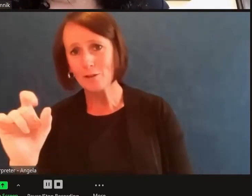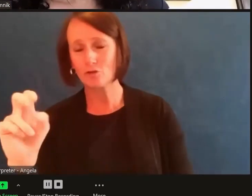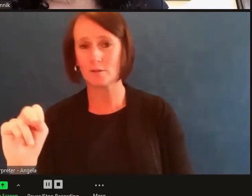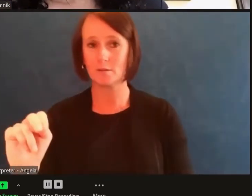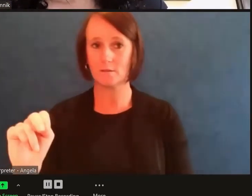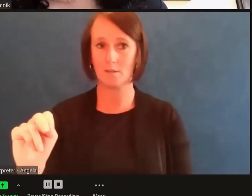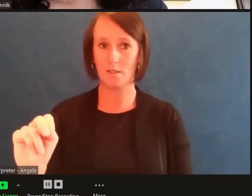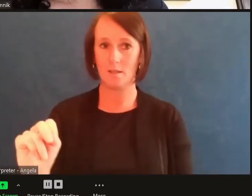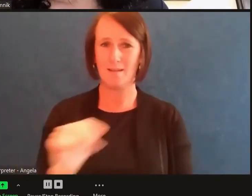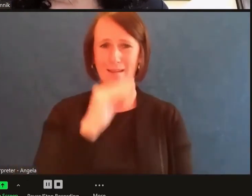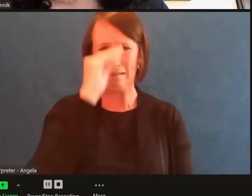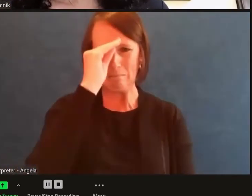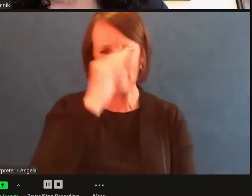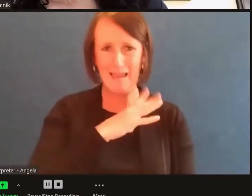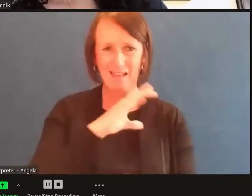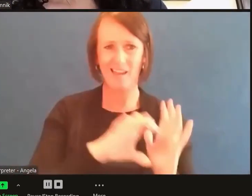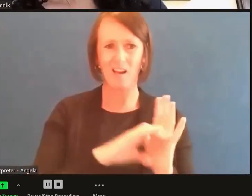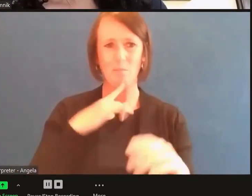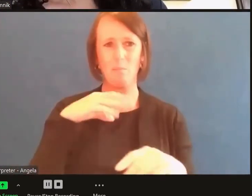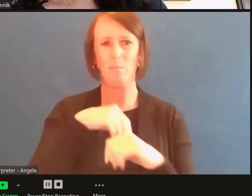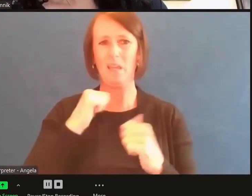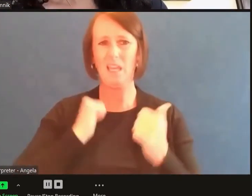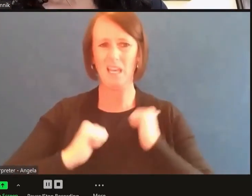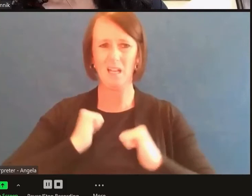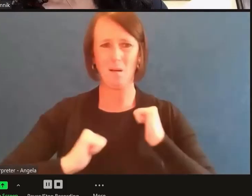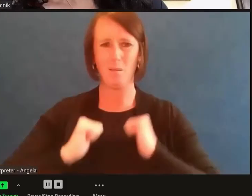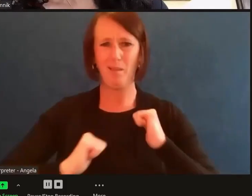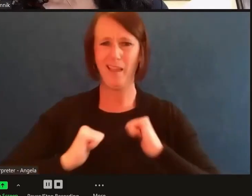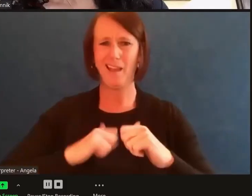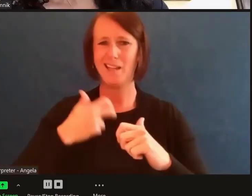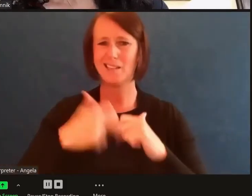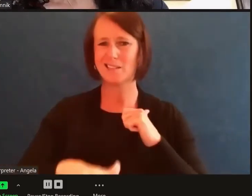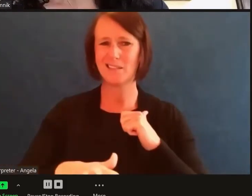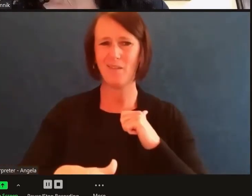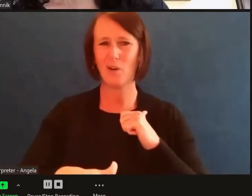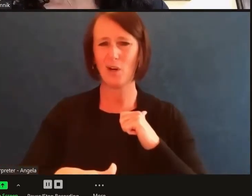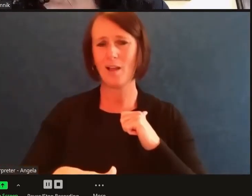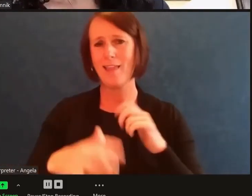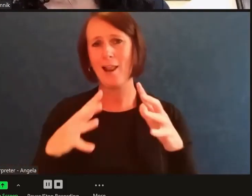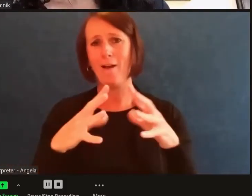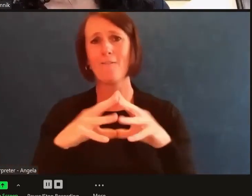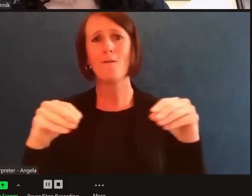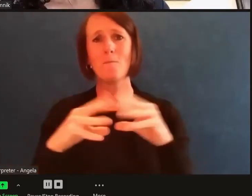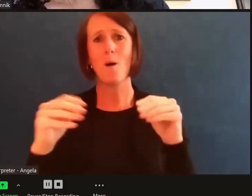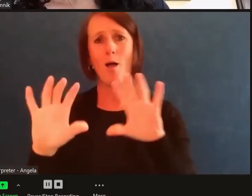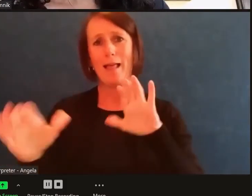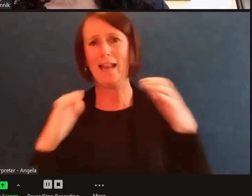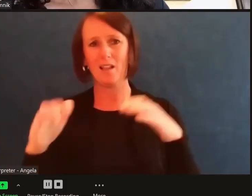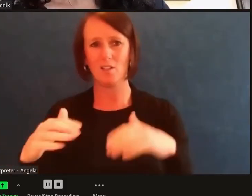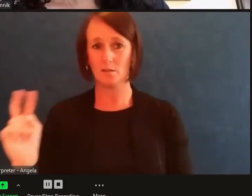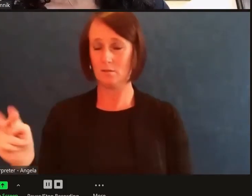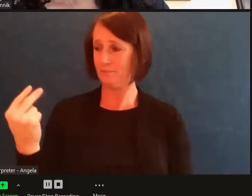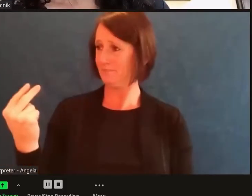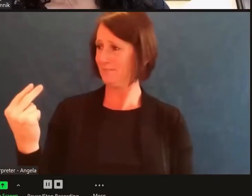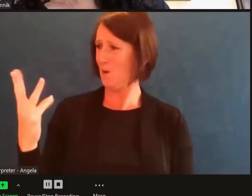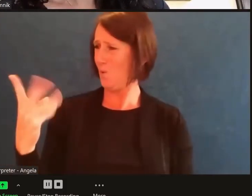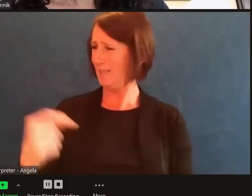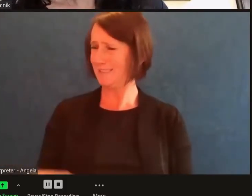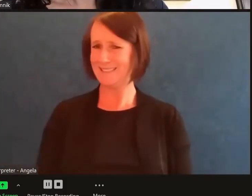says, man, being in a play is harder than being submarined by a blitzing linebacker. And she looked at me and said,